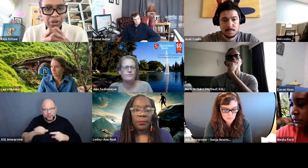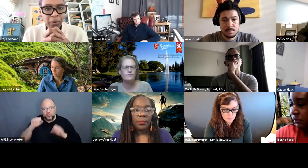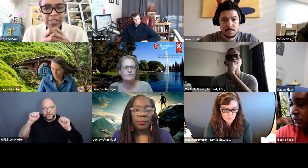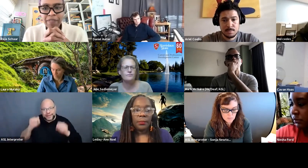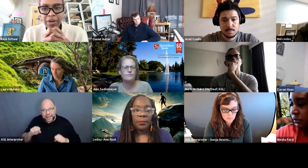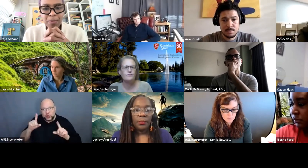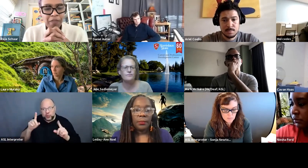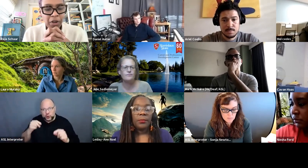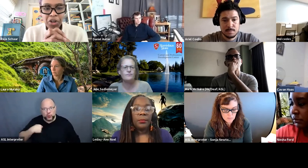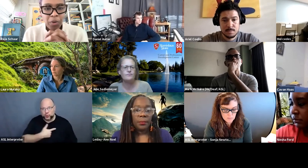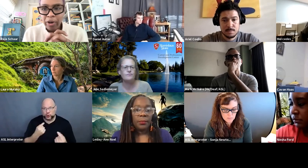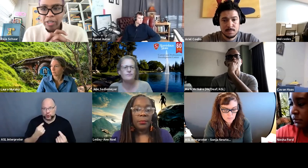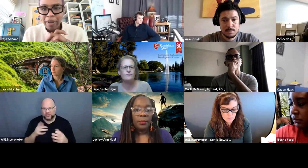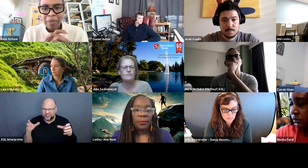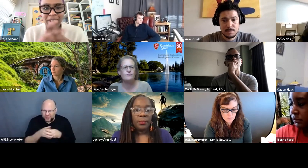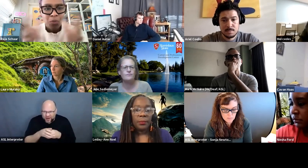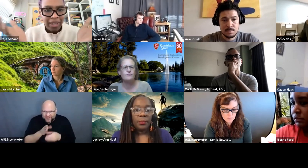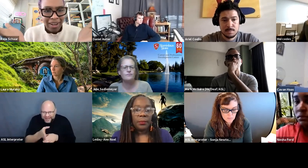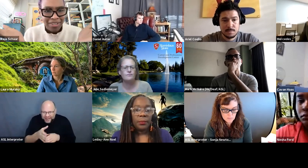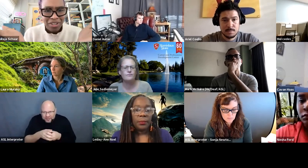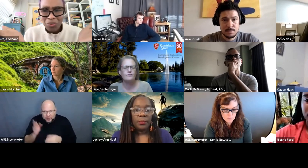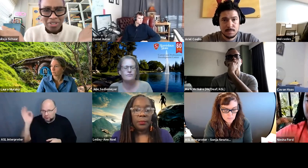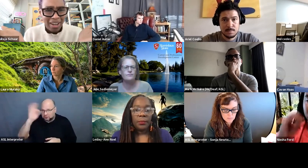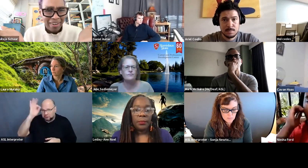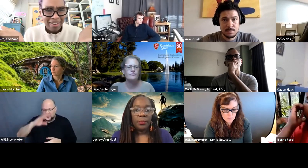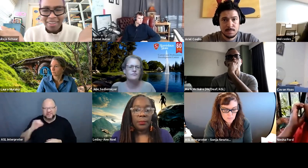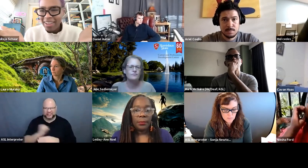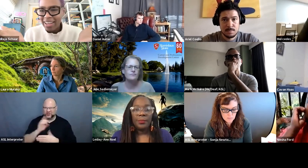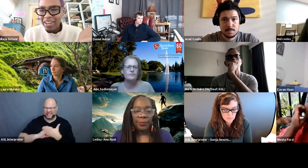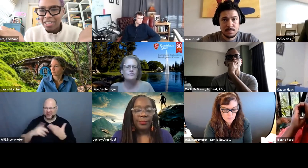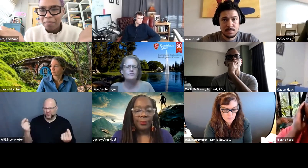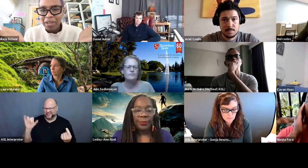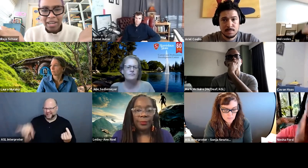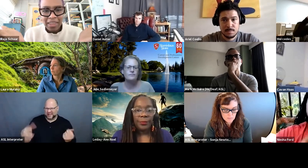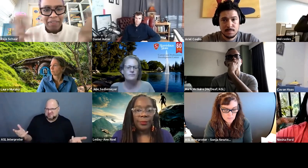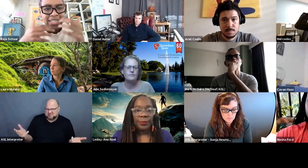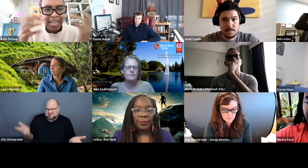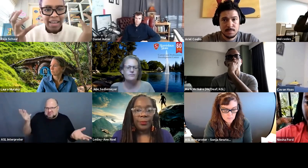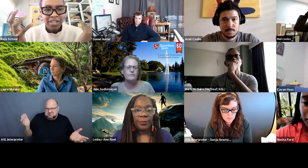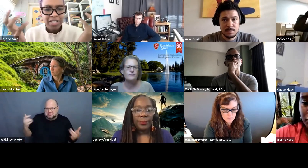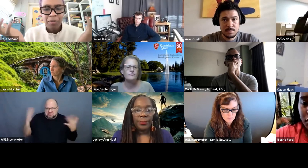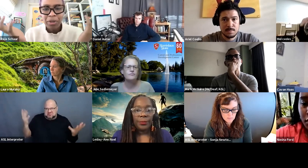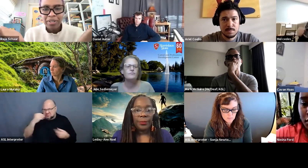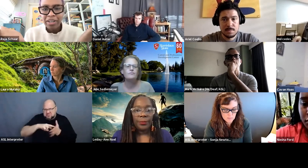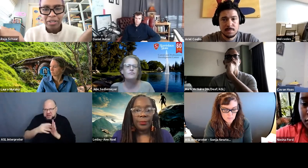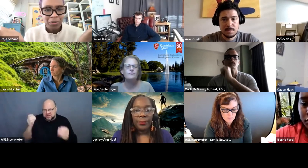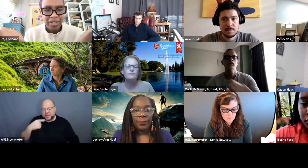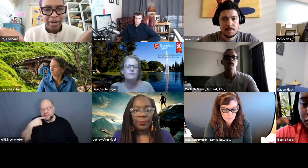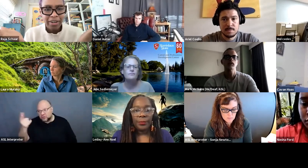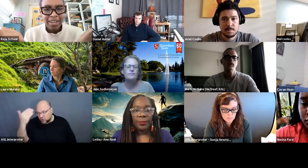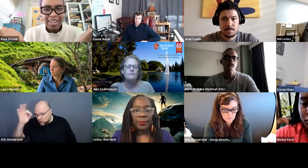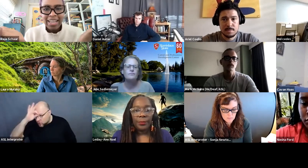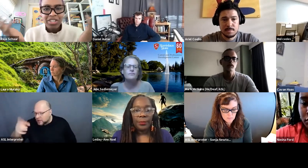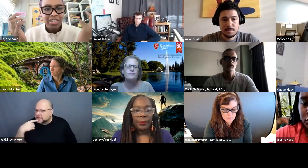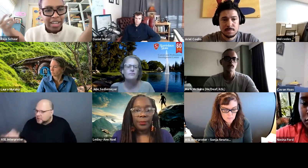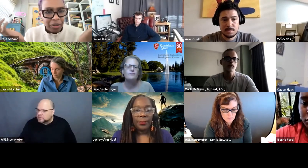what we do. It's a very small field that no one knows about, because what the heck is industrial design? Like, it doesn't mean anything. If I say that to someone who's not an industrial